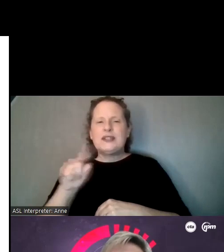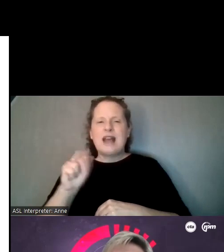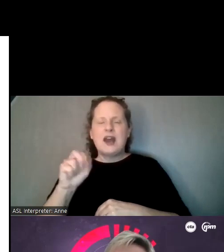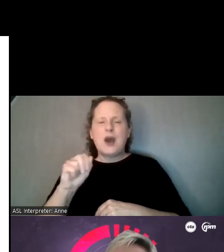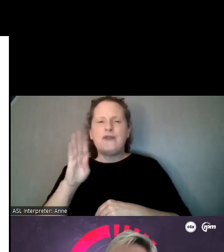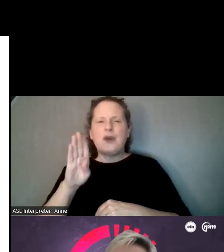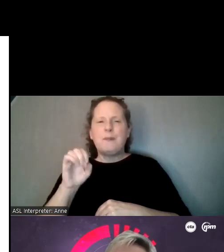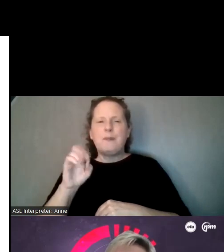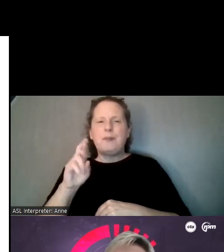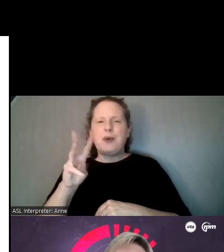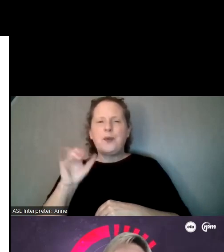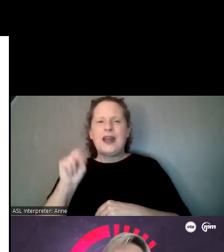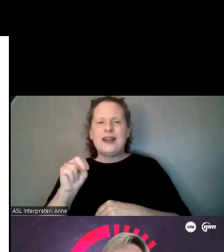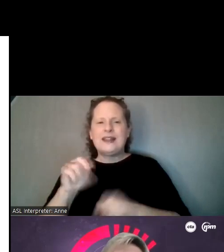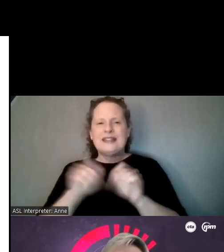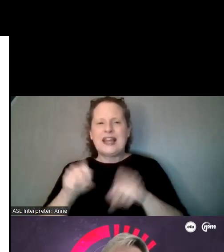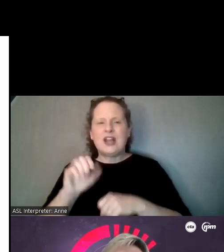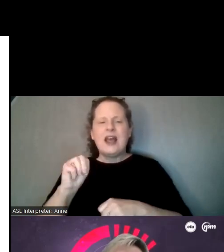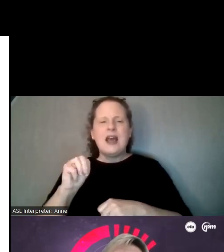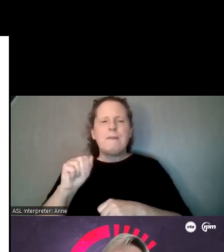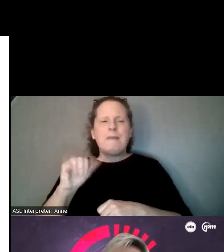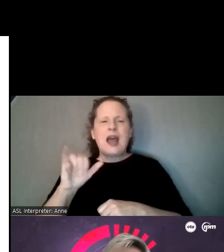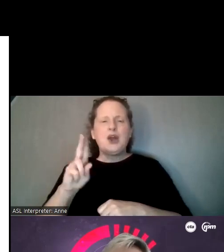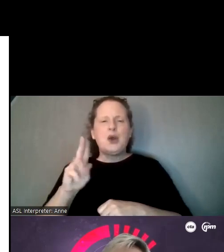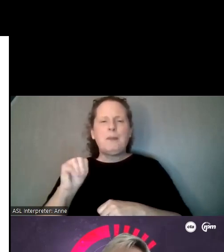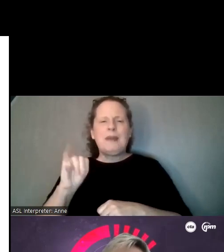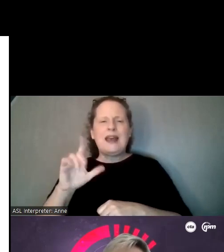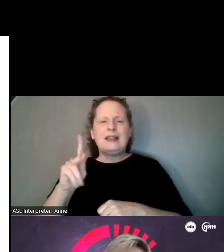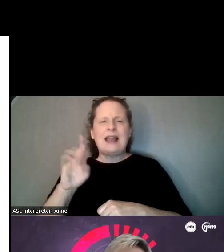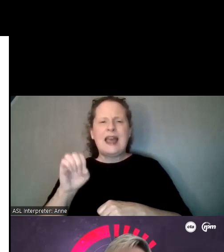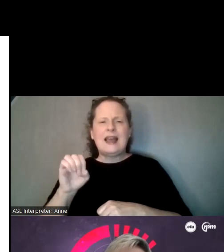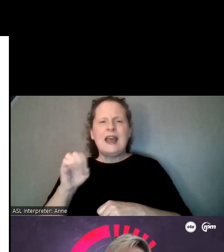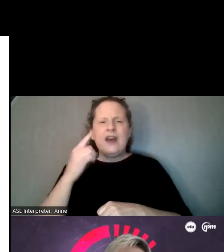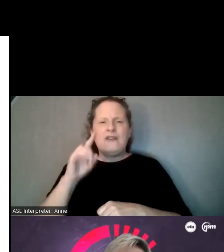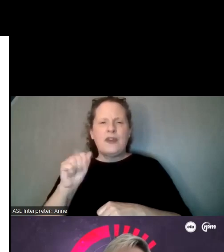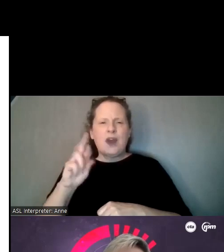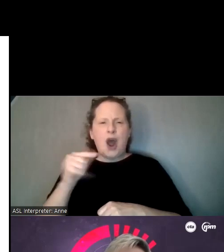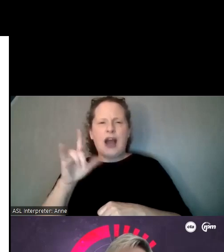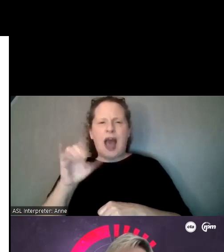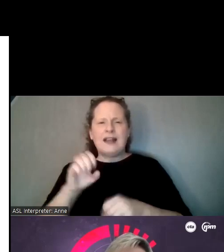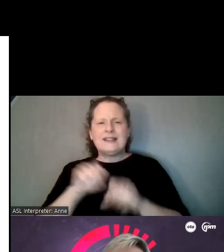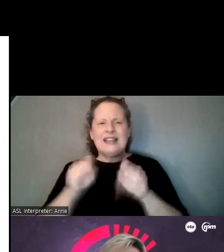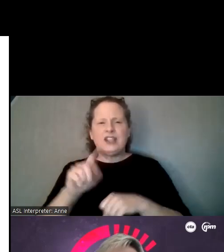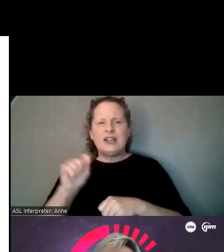Mayumi Lake for Argyle station, Tom Torlumke for Lawrence station.